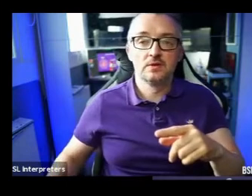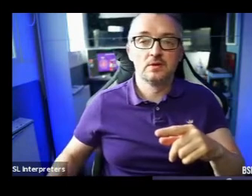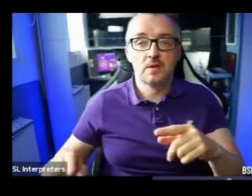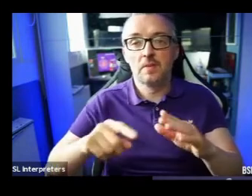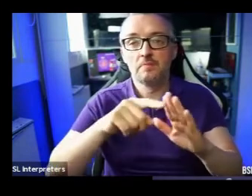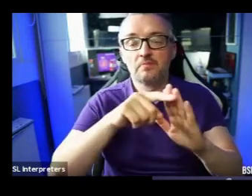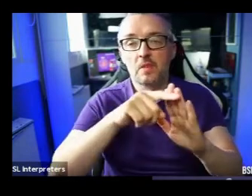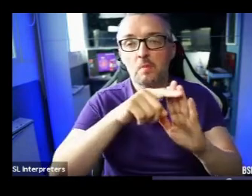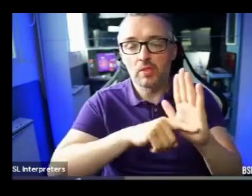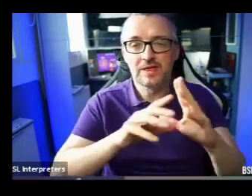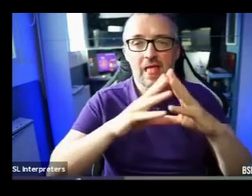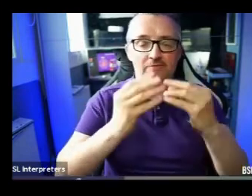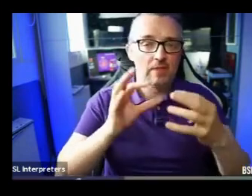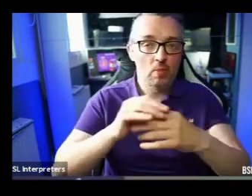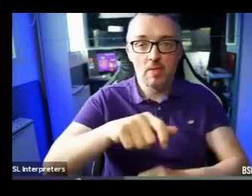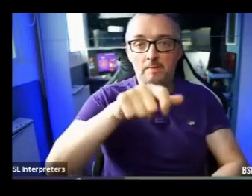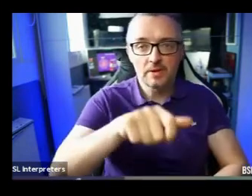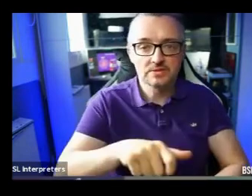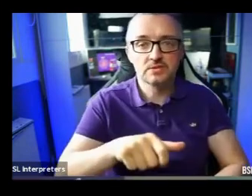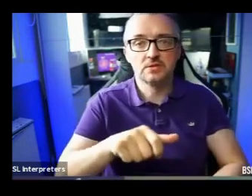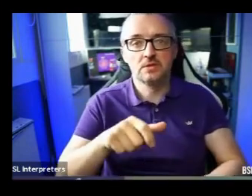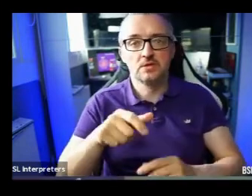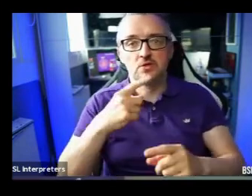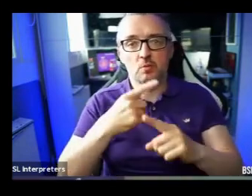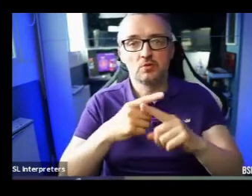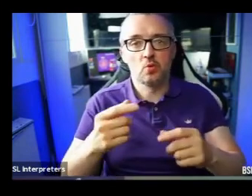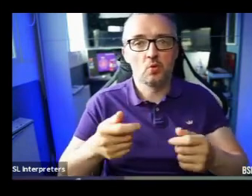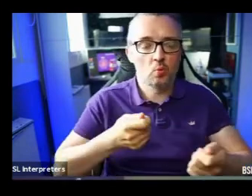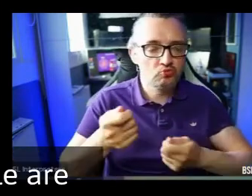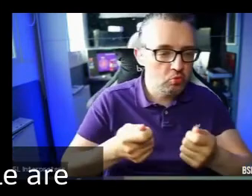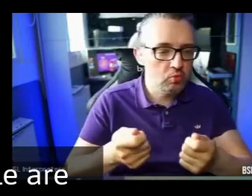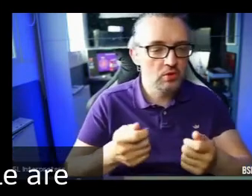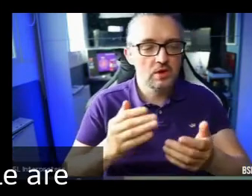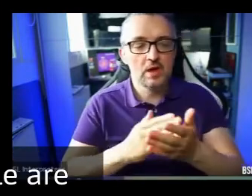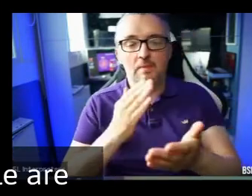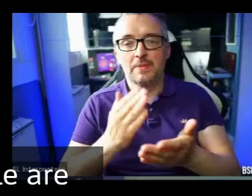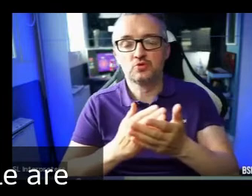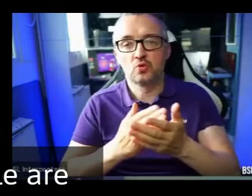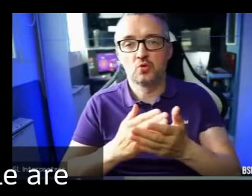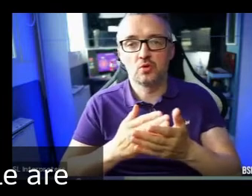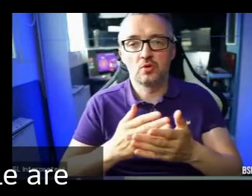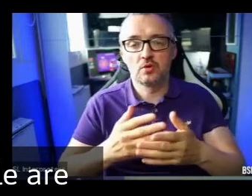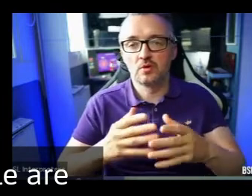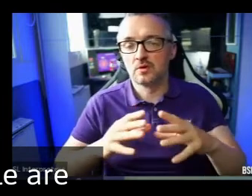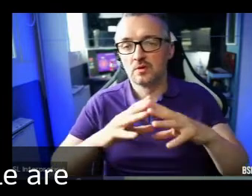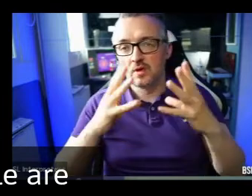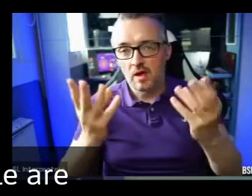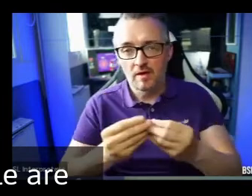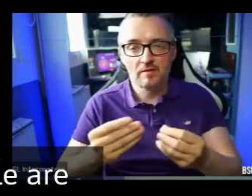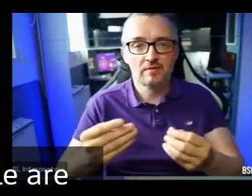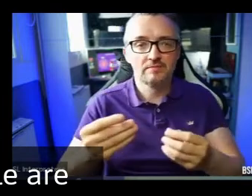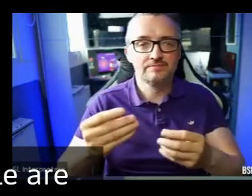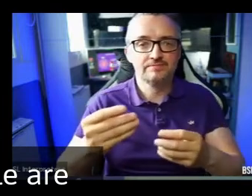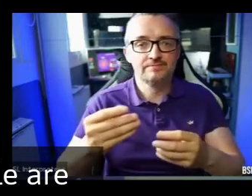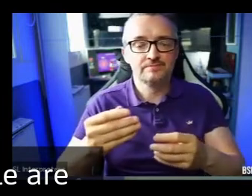now are all about the citizen. They're about the person with choice, power and control. They're about ensuring that people are included and ensuring that